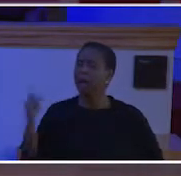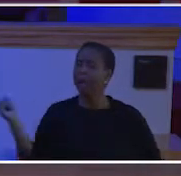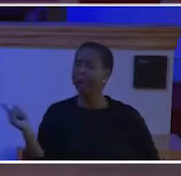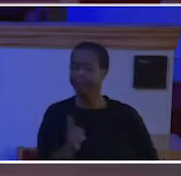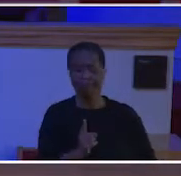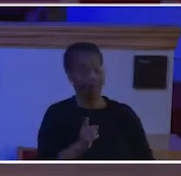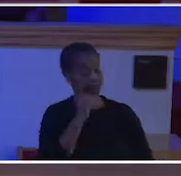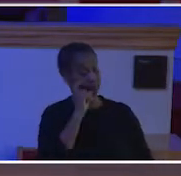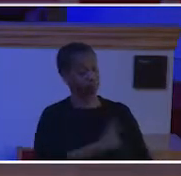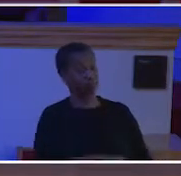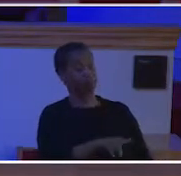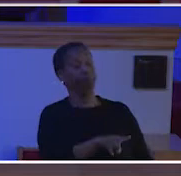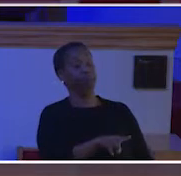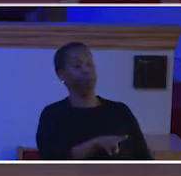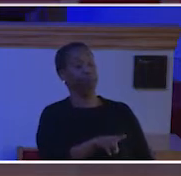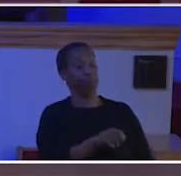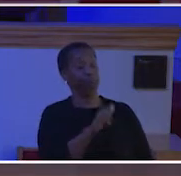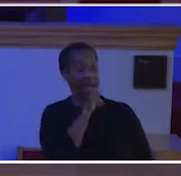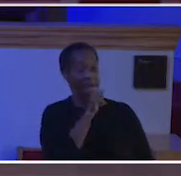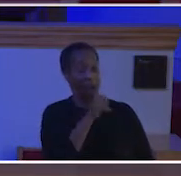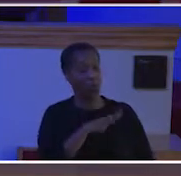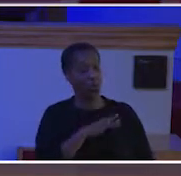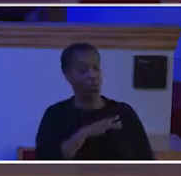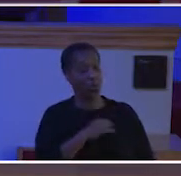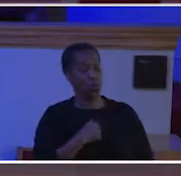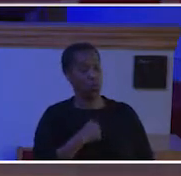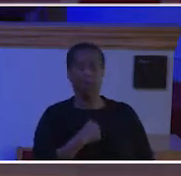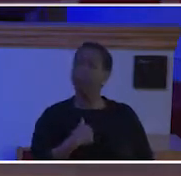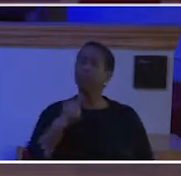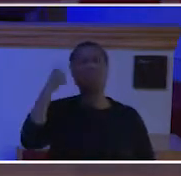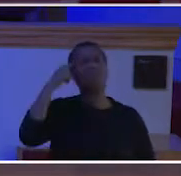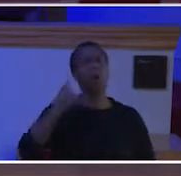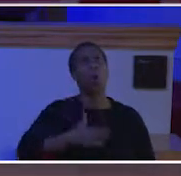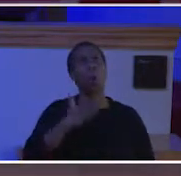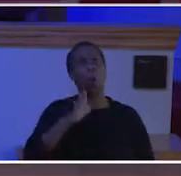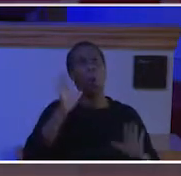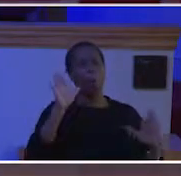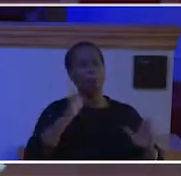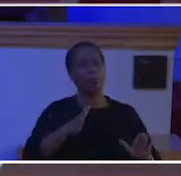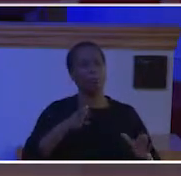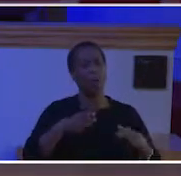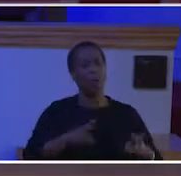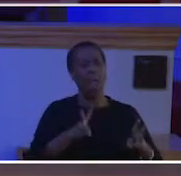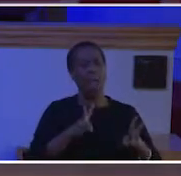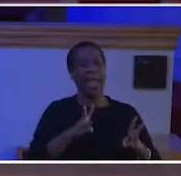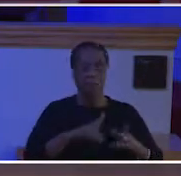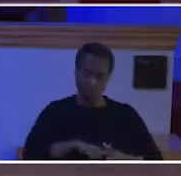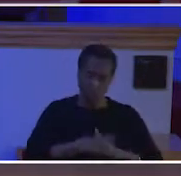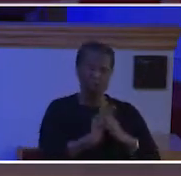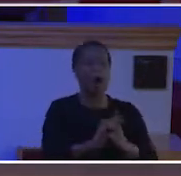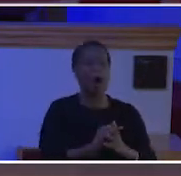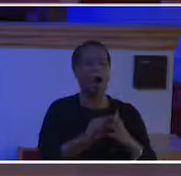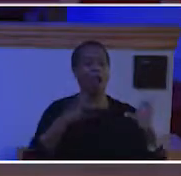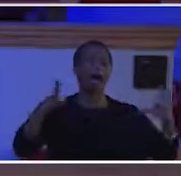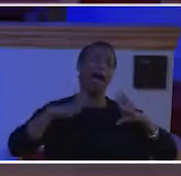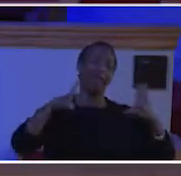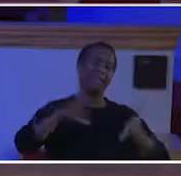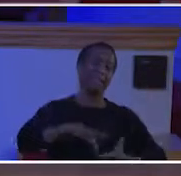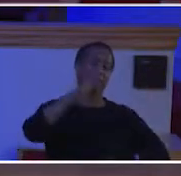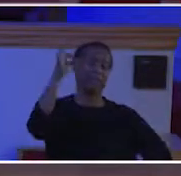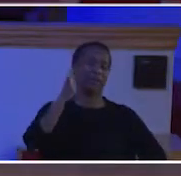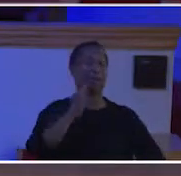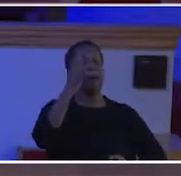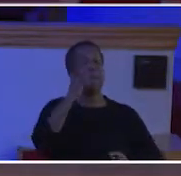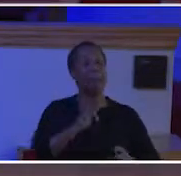gems, it would be a wonderful way to get into the holiday spirit by